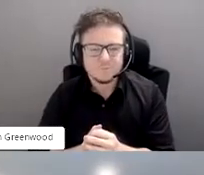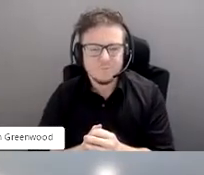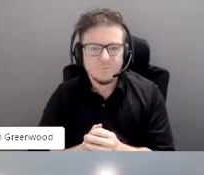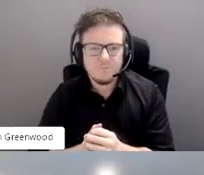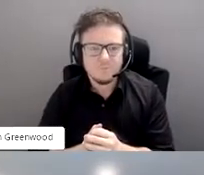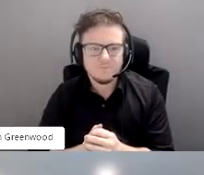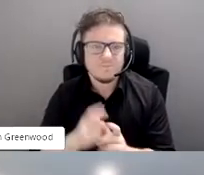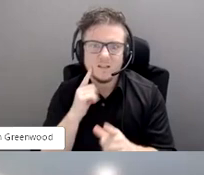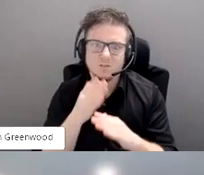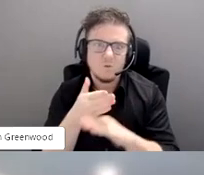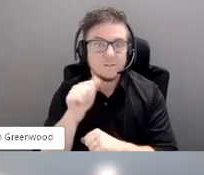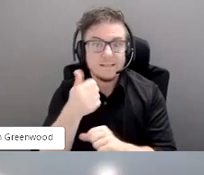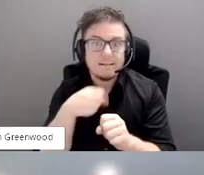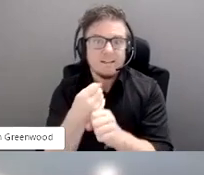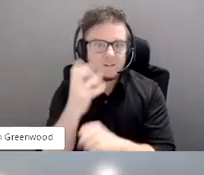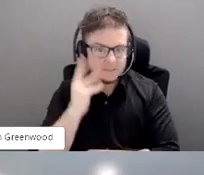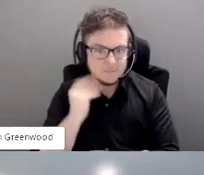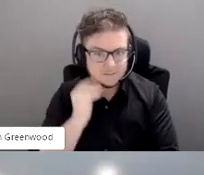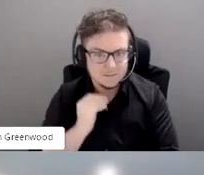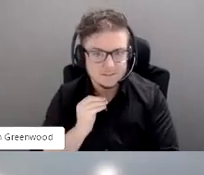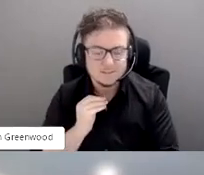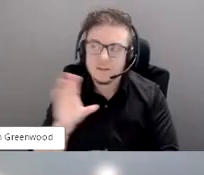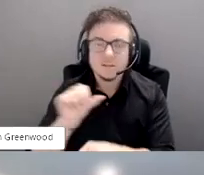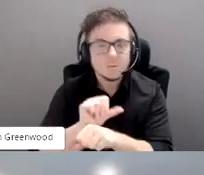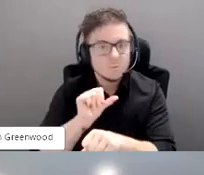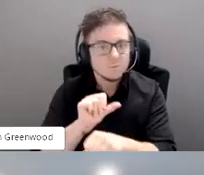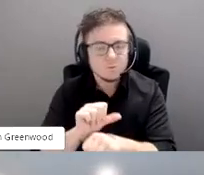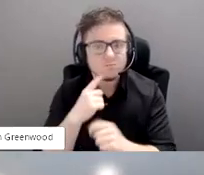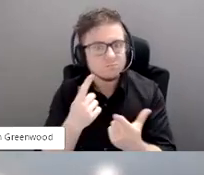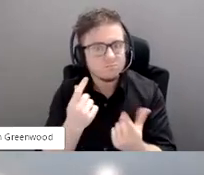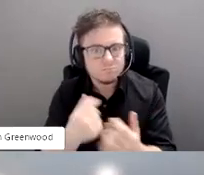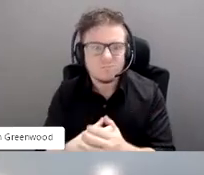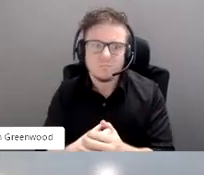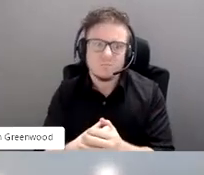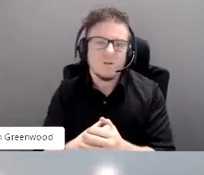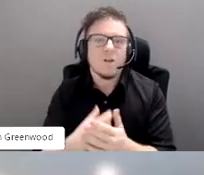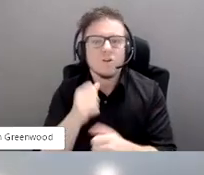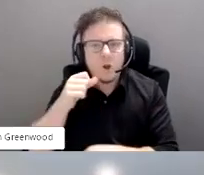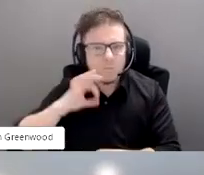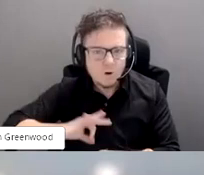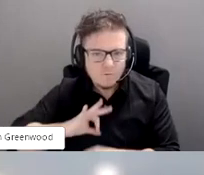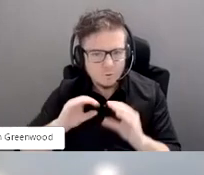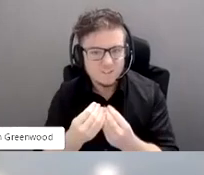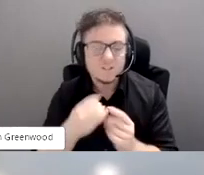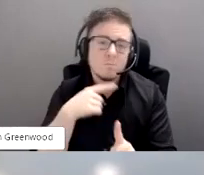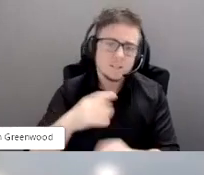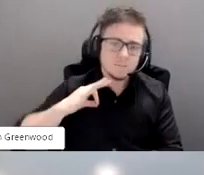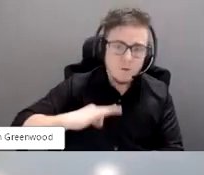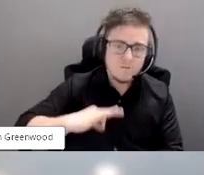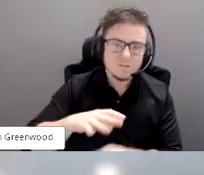With over a decade of experience, his career has involved experience in nonprofit and profit